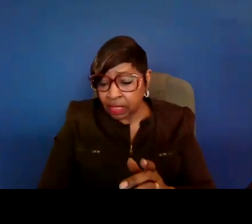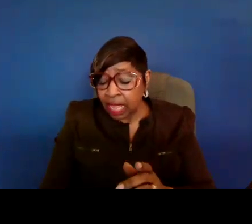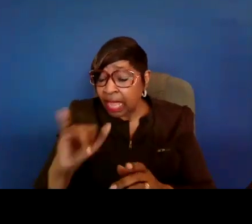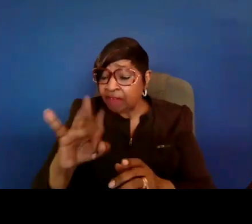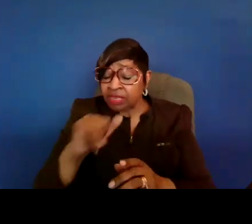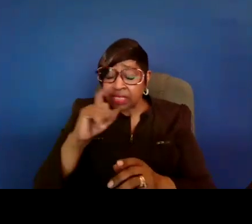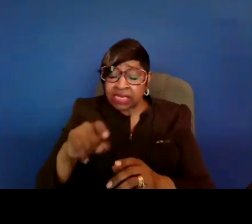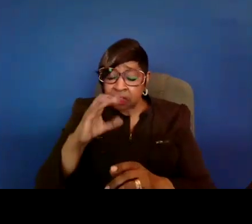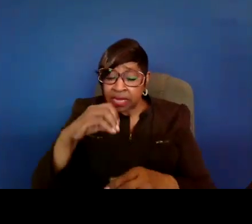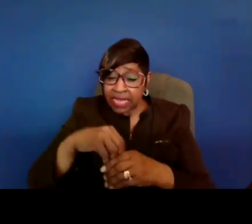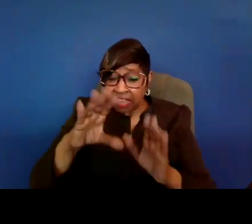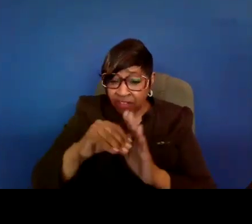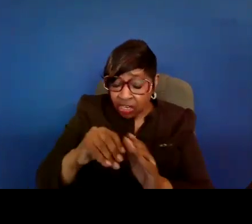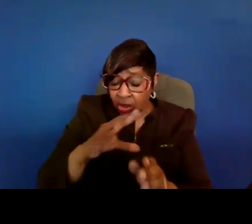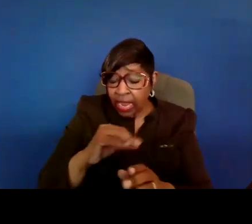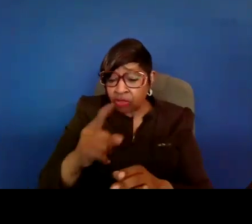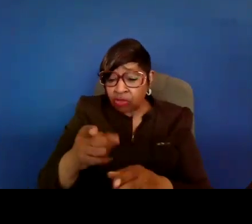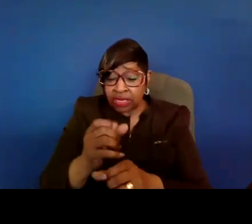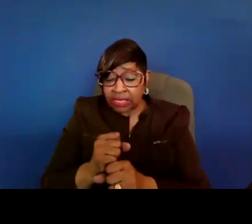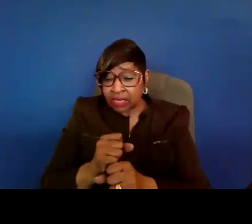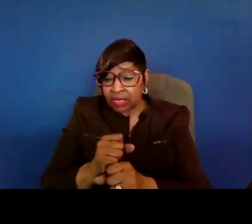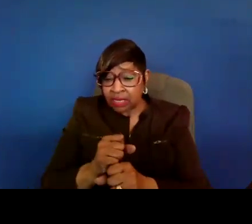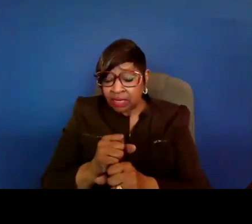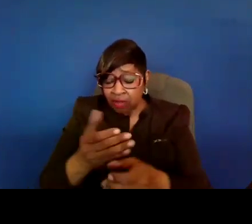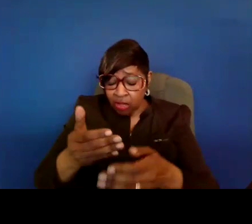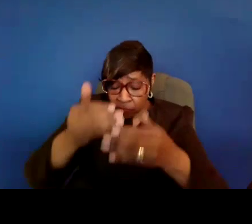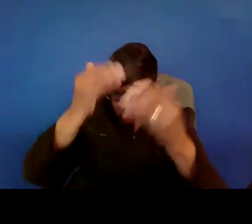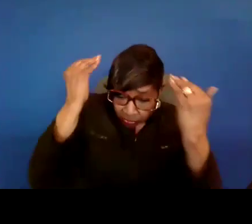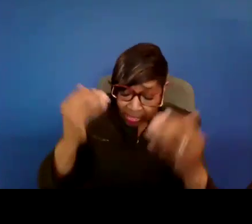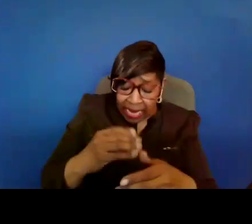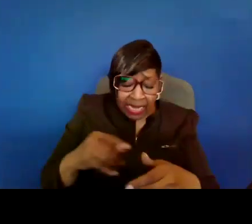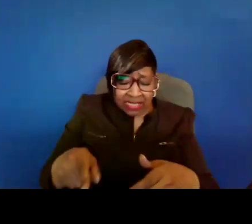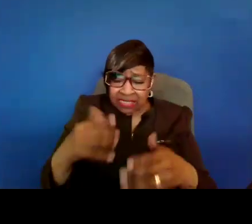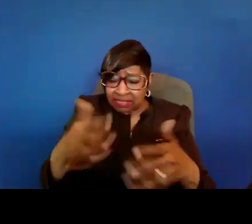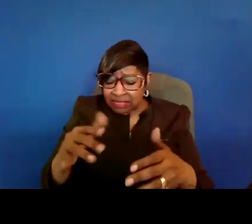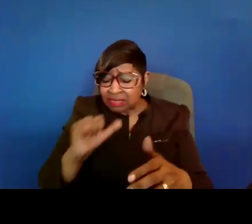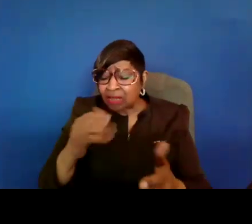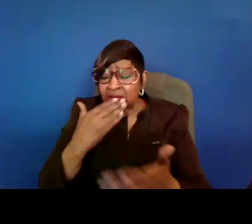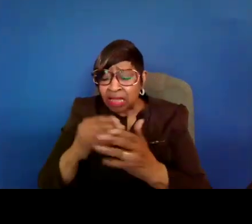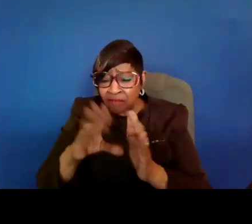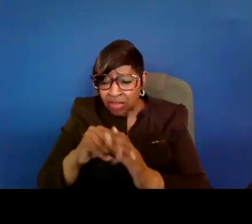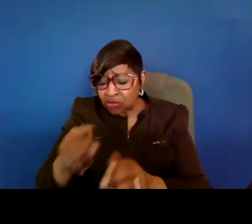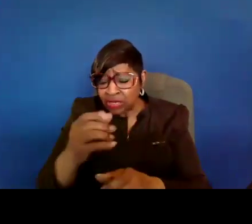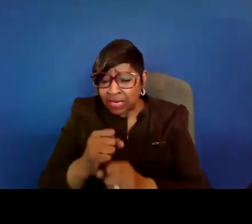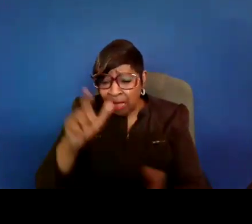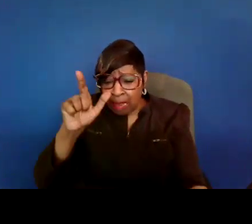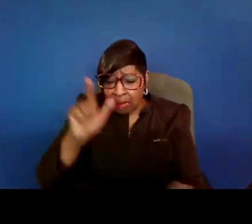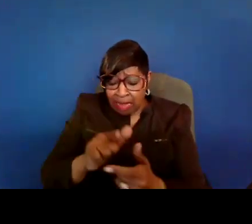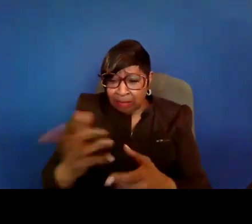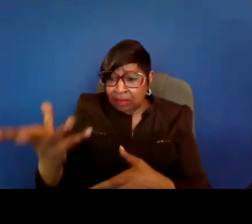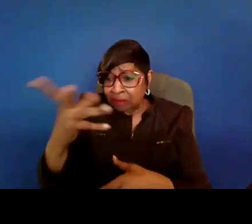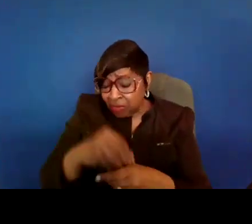in video and you're getting and it's just kind of a shaky video and you're getting less engagement, you know, I mean,